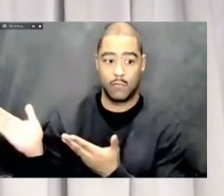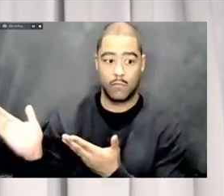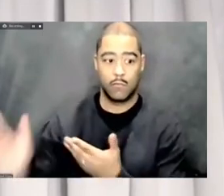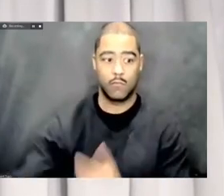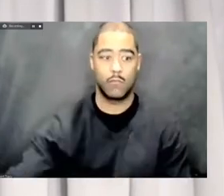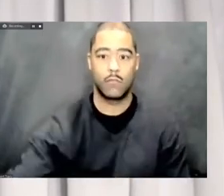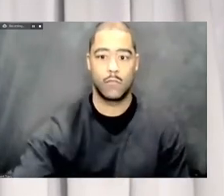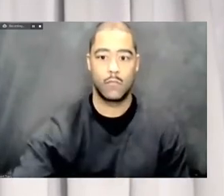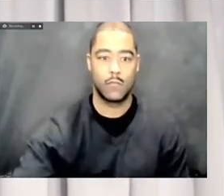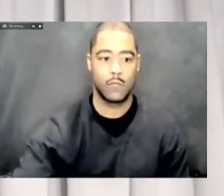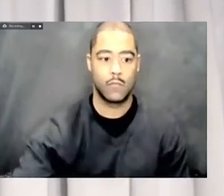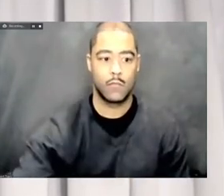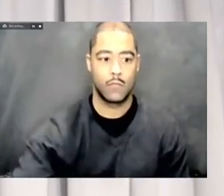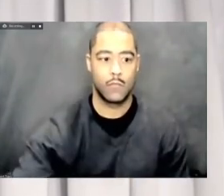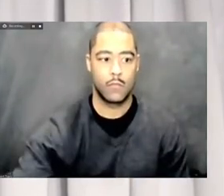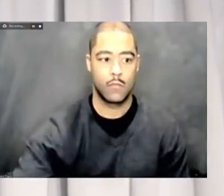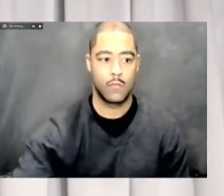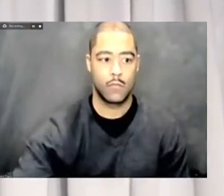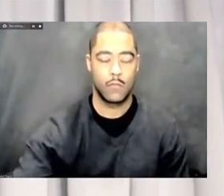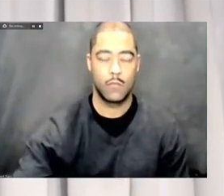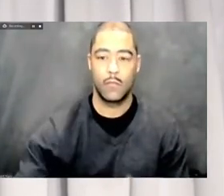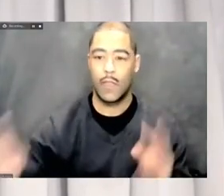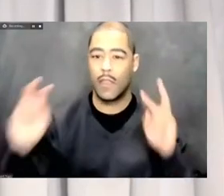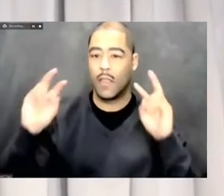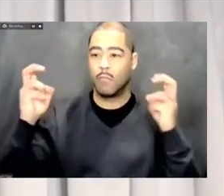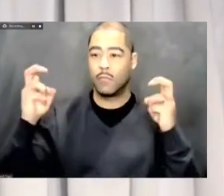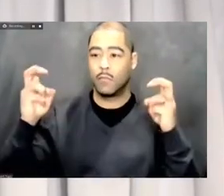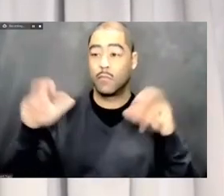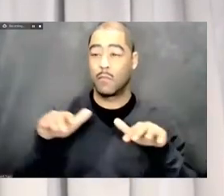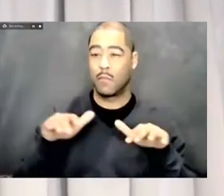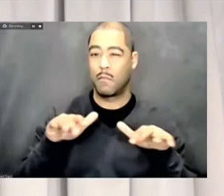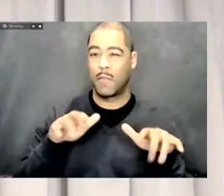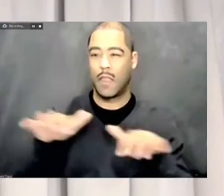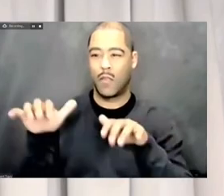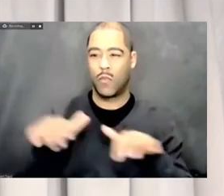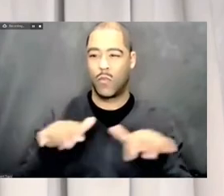Piano by D. H. Lawrence.